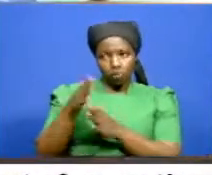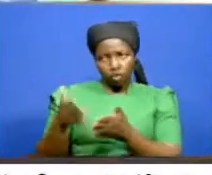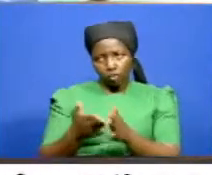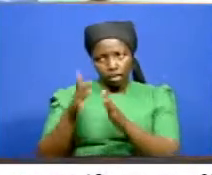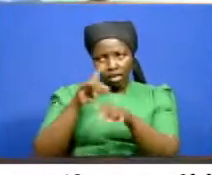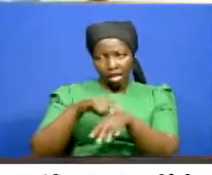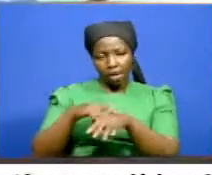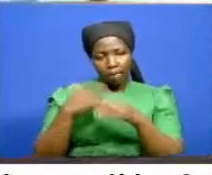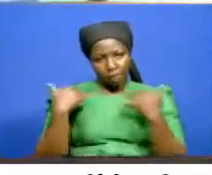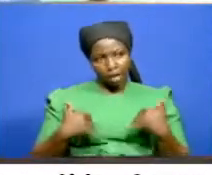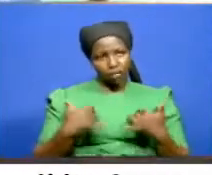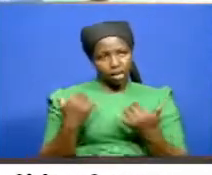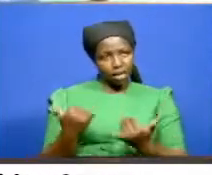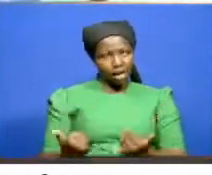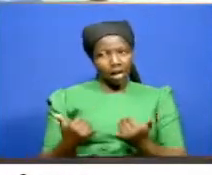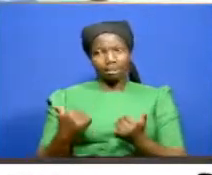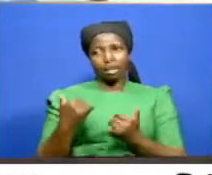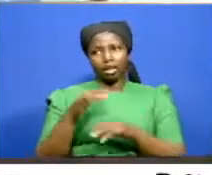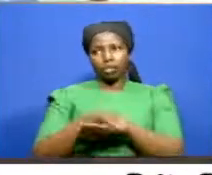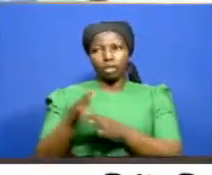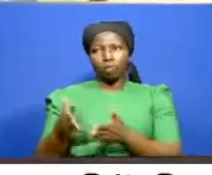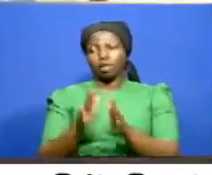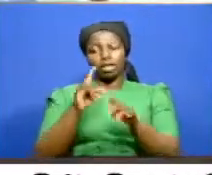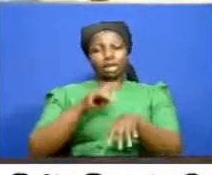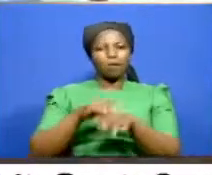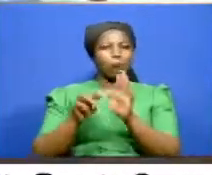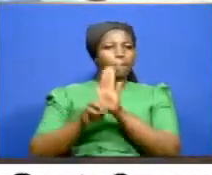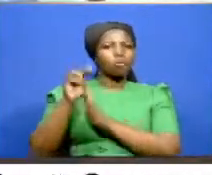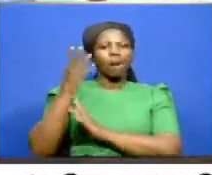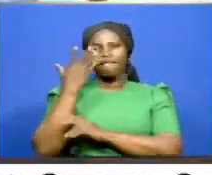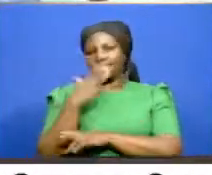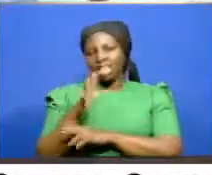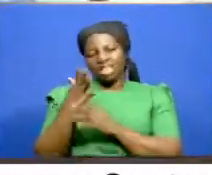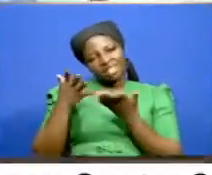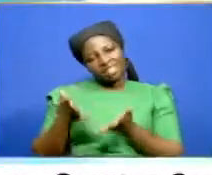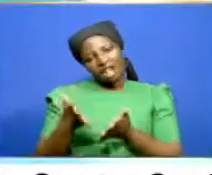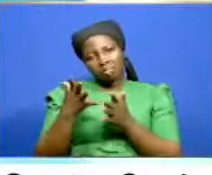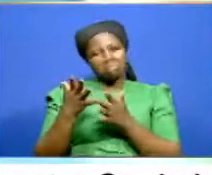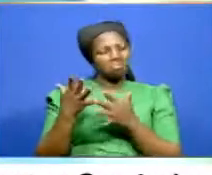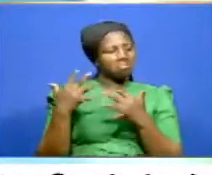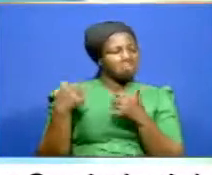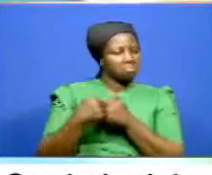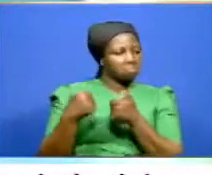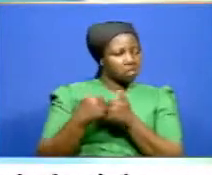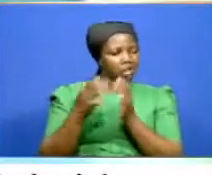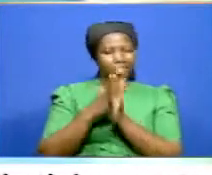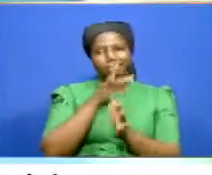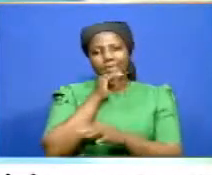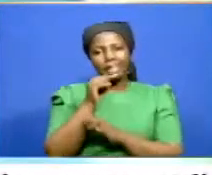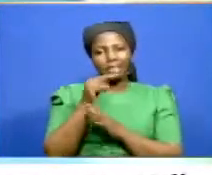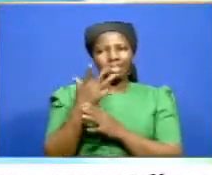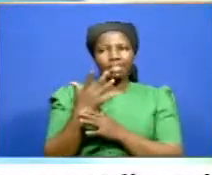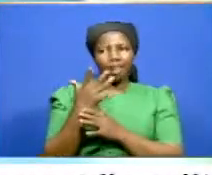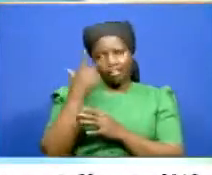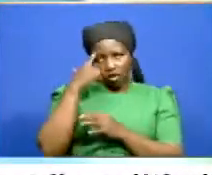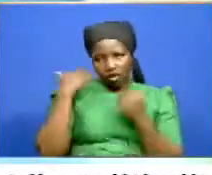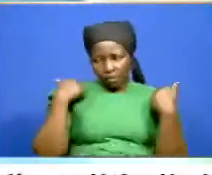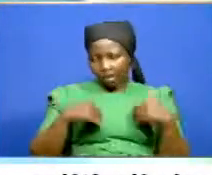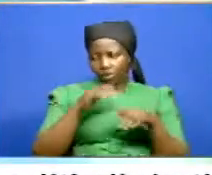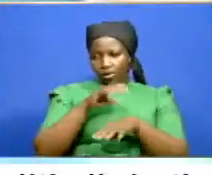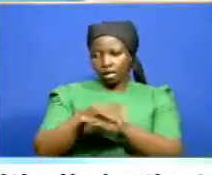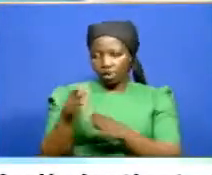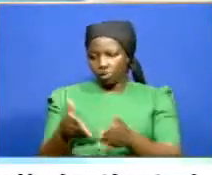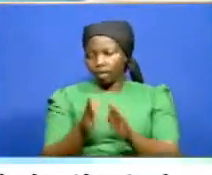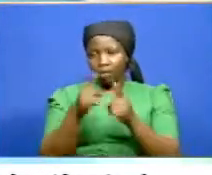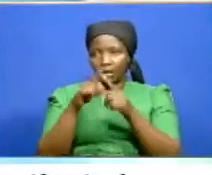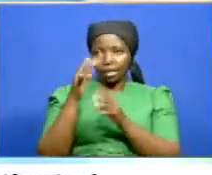them while now I'm matured, and I feel that, you know, I'm ready to go and fight for with men at the table so that I can grab the opportunity. But if you look at a lot